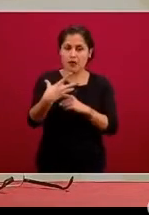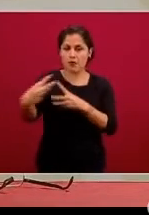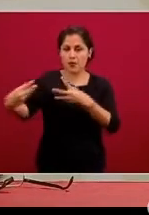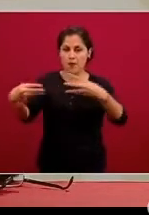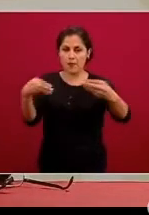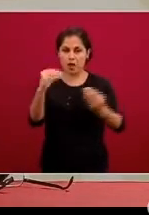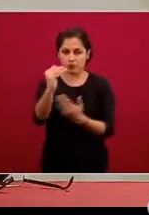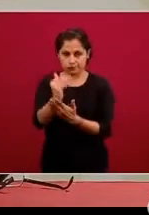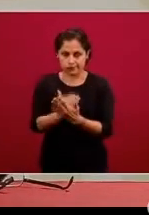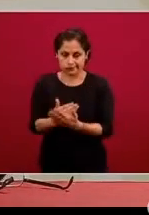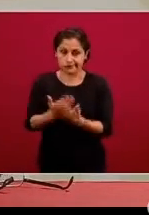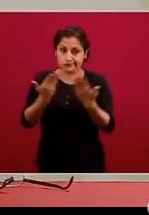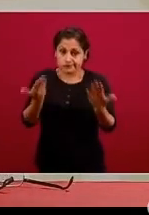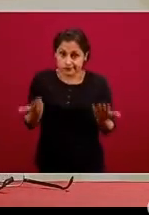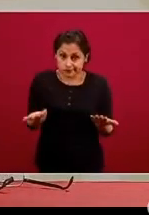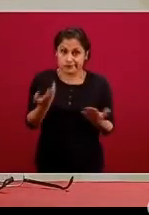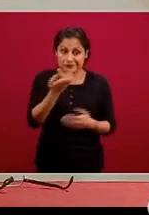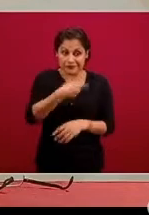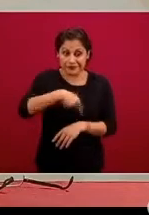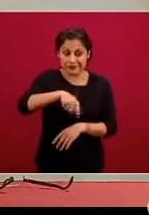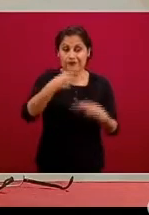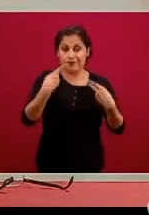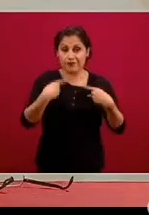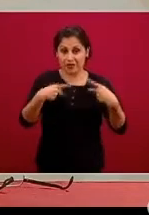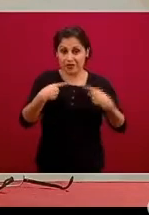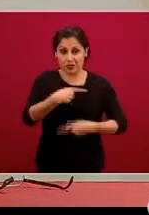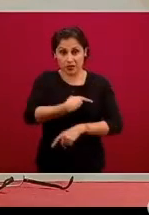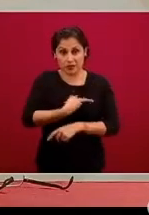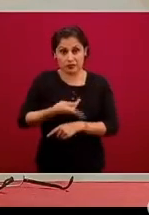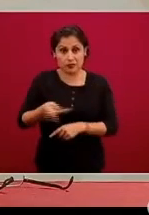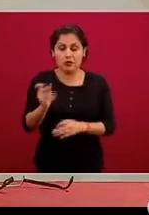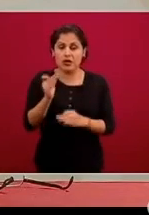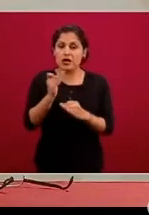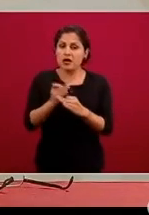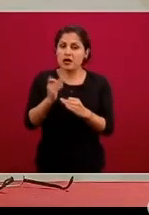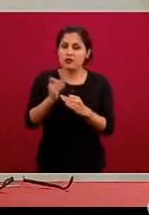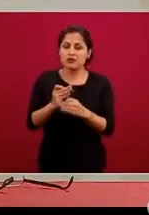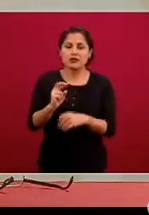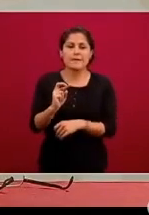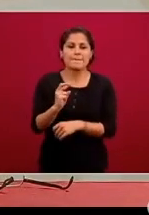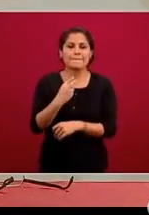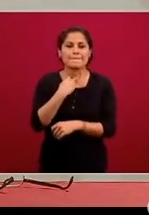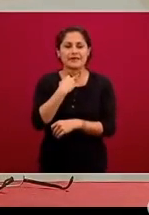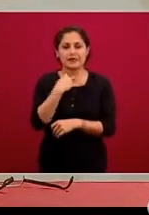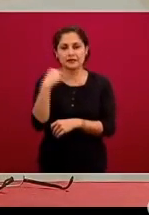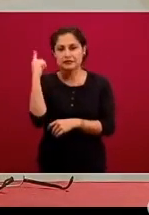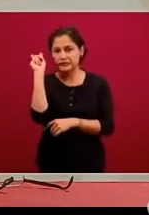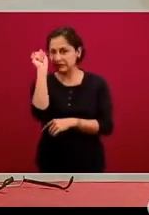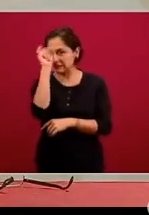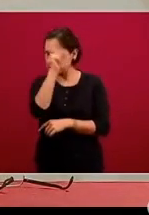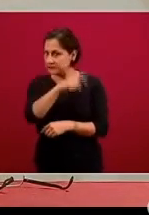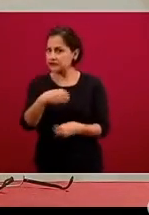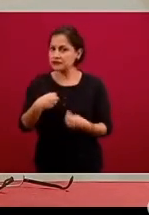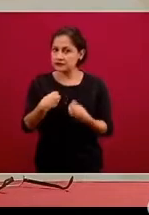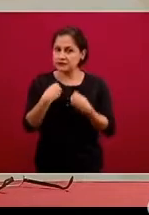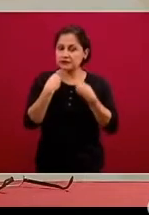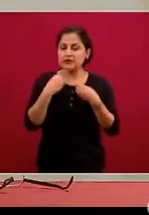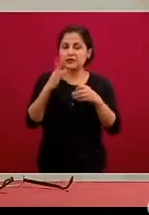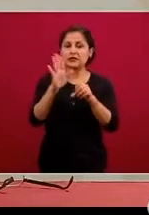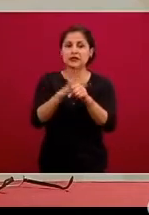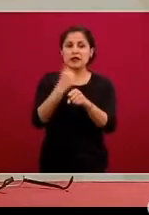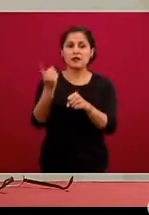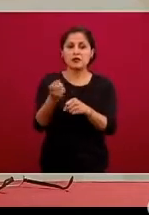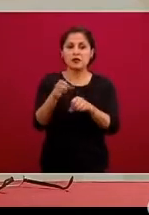these measures, these people who account for half of the